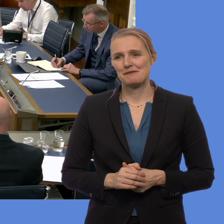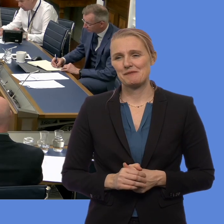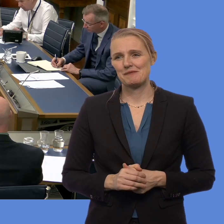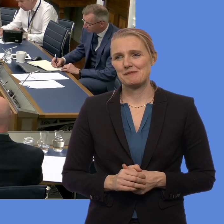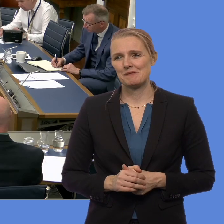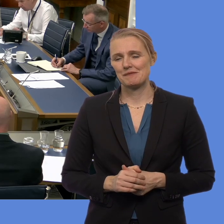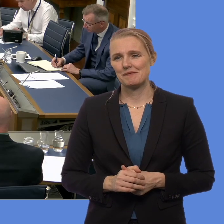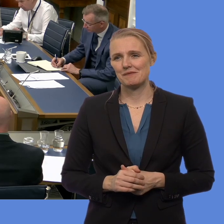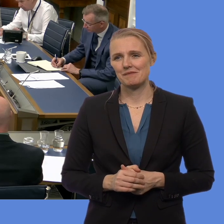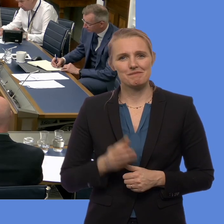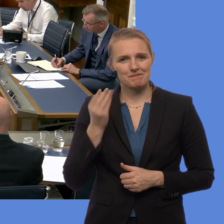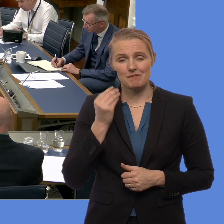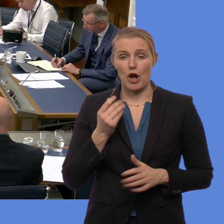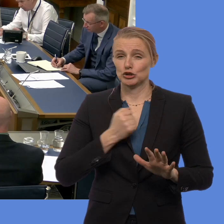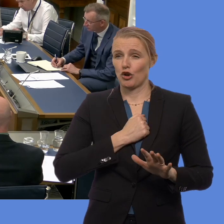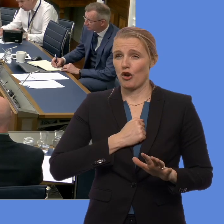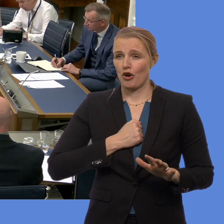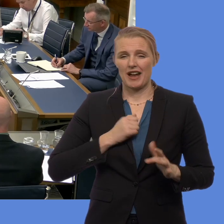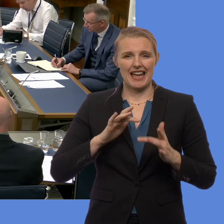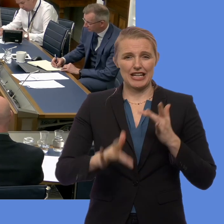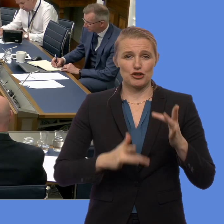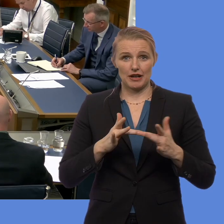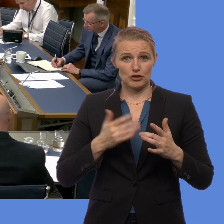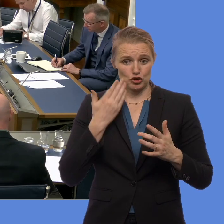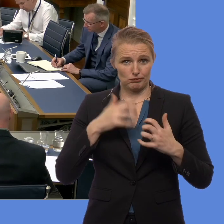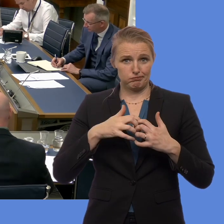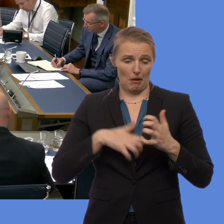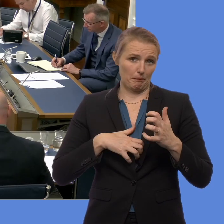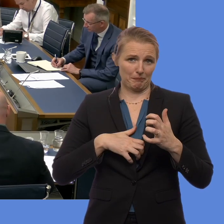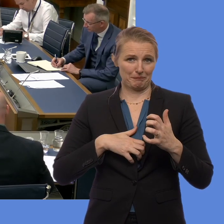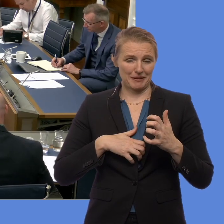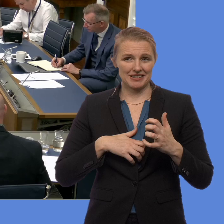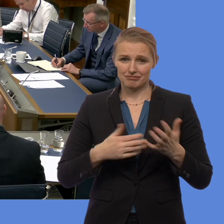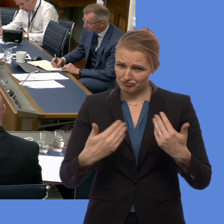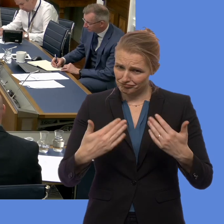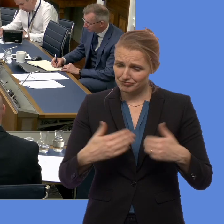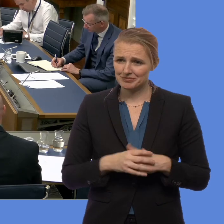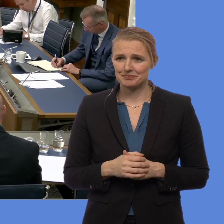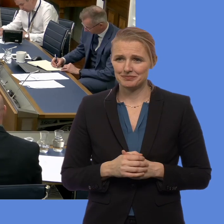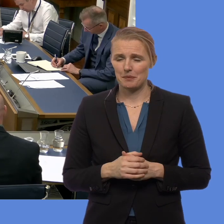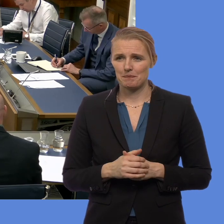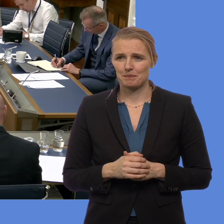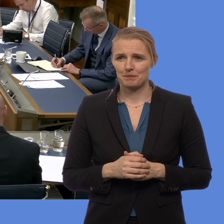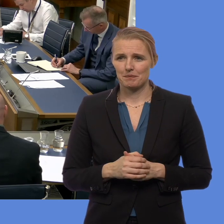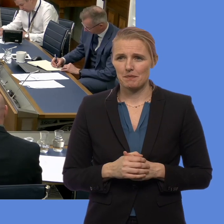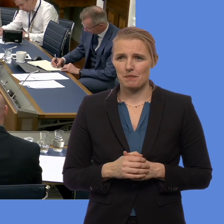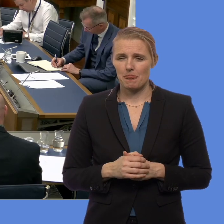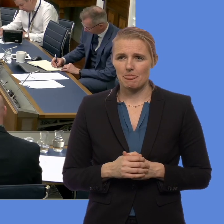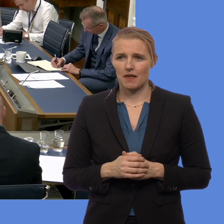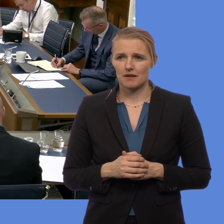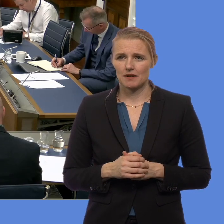but still not hearing. Sorry, I think my internet has just cut out. Yep, go ahead. We're hearing you now, Sean. Thank you.